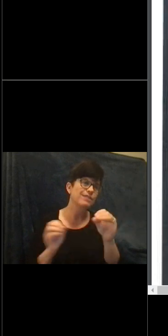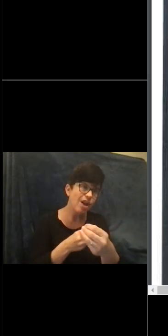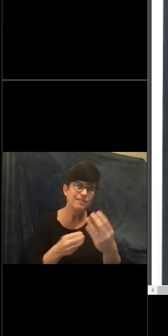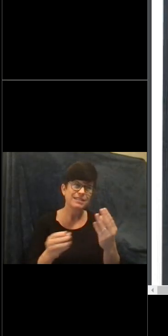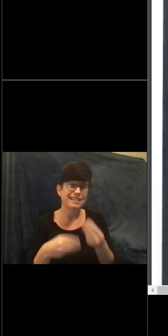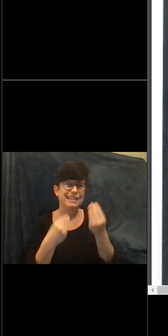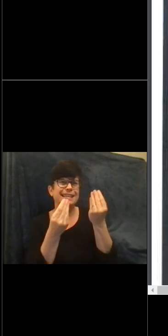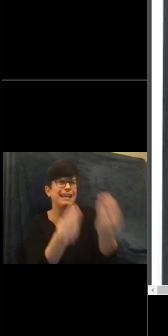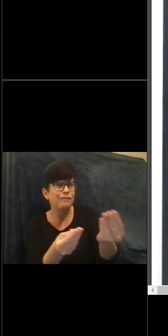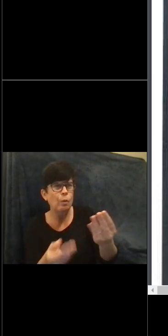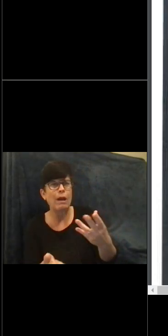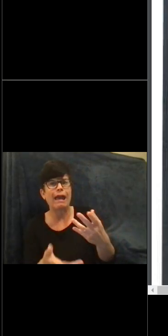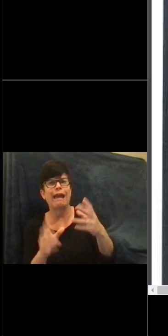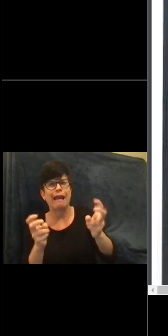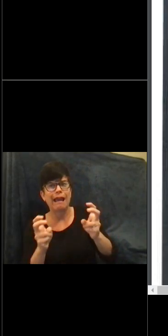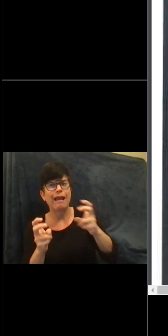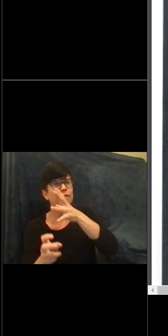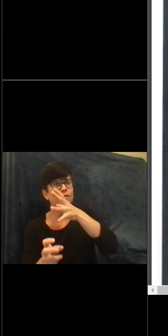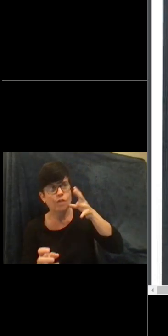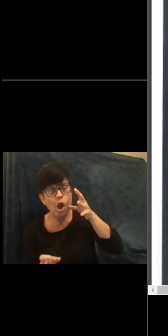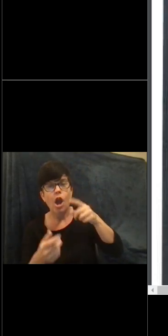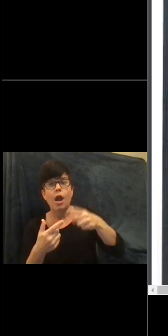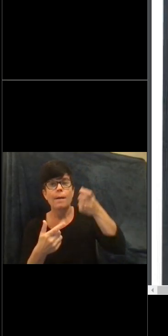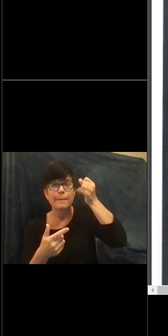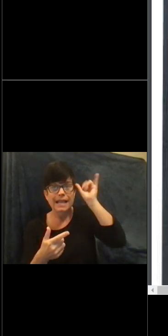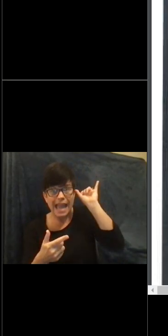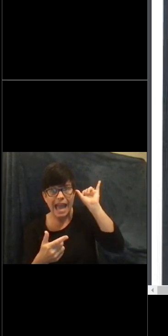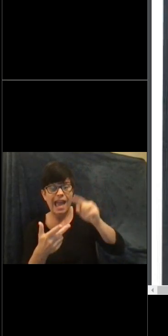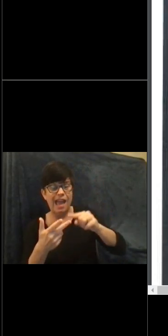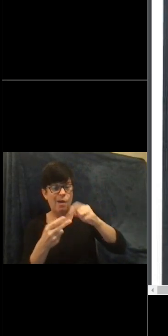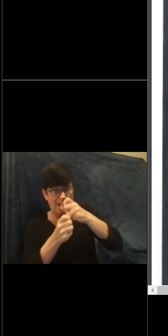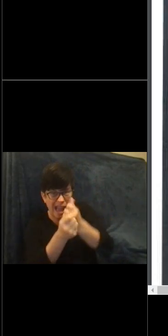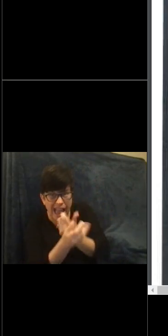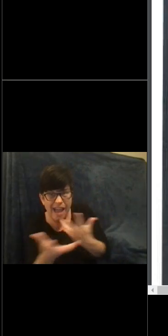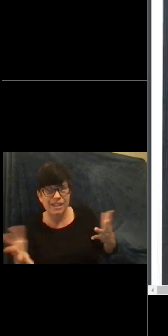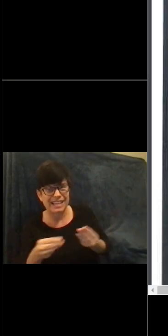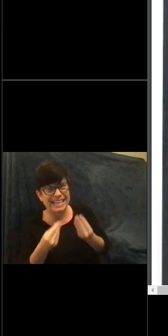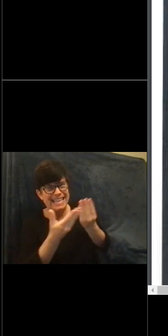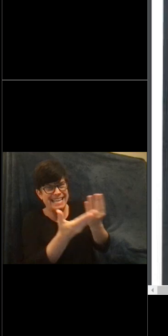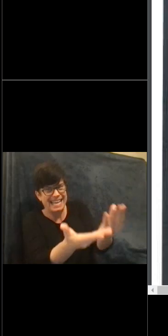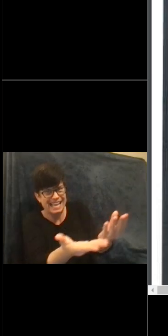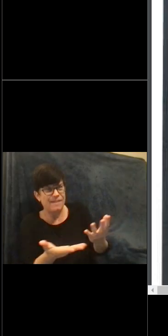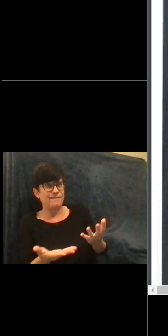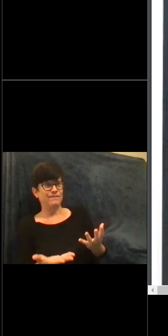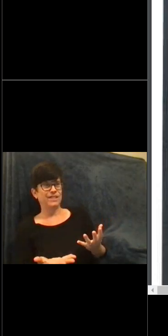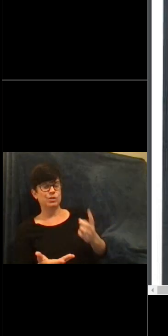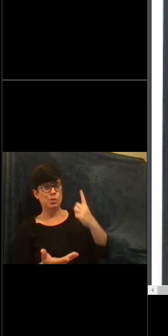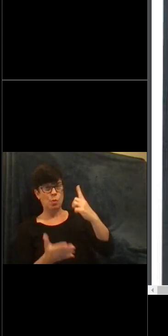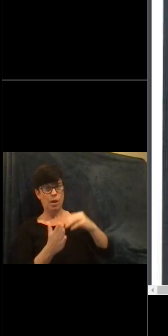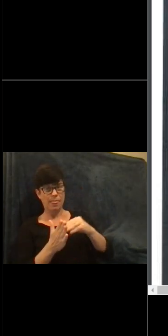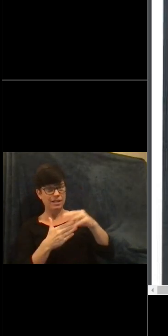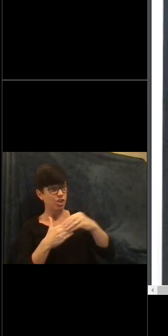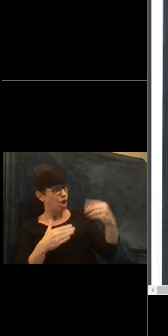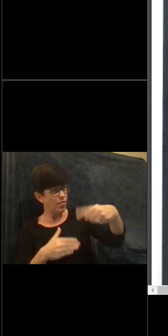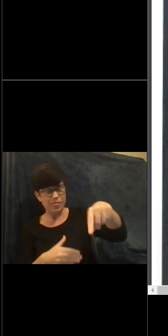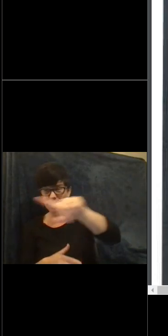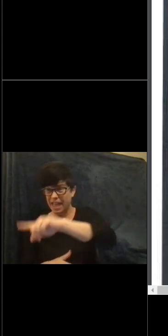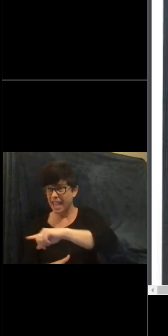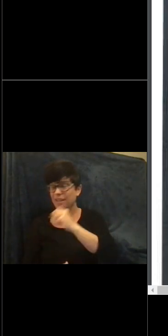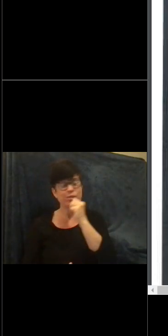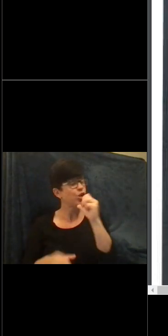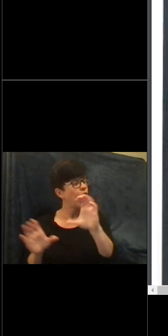farm, the cow, the barn, and everything for $1,000 due to complacency is not in